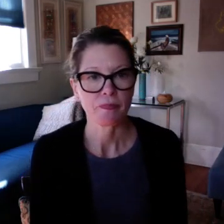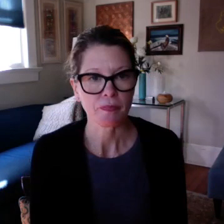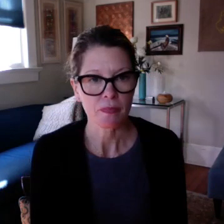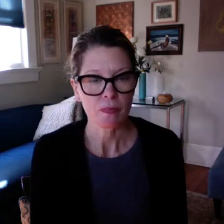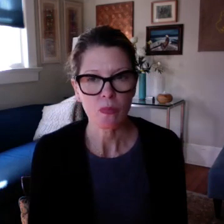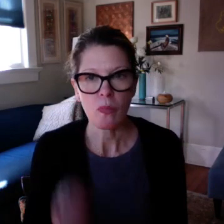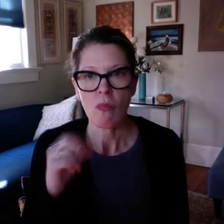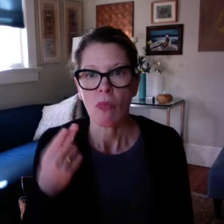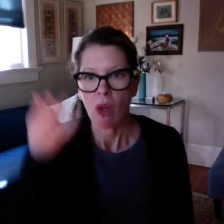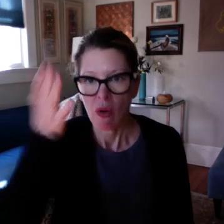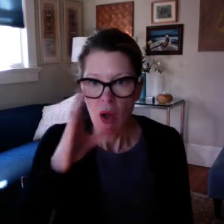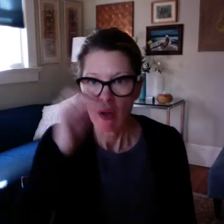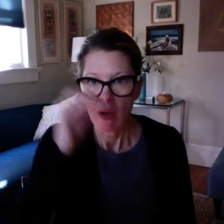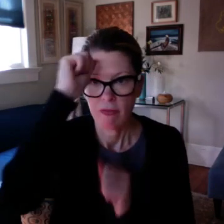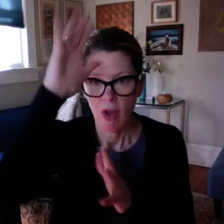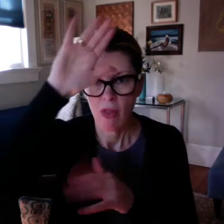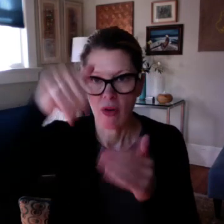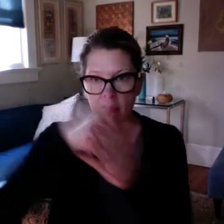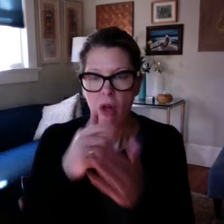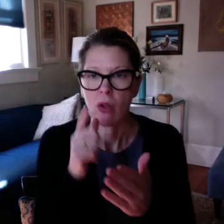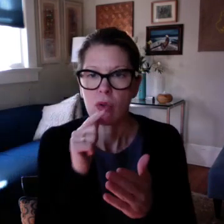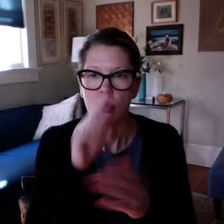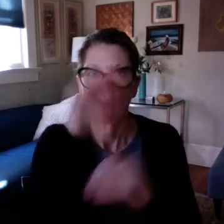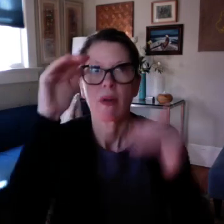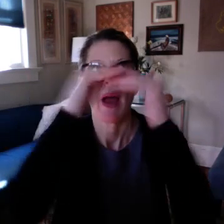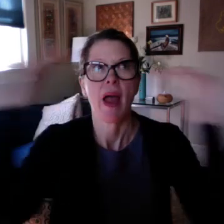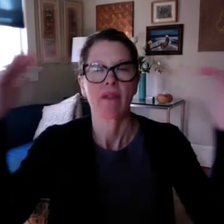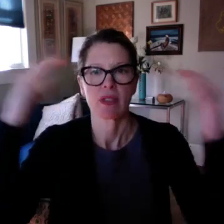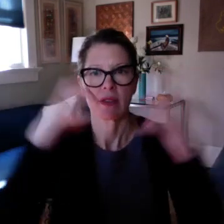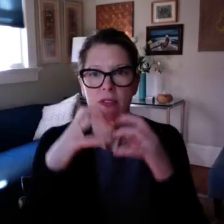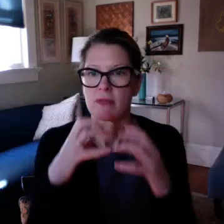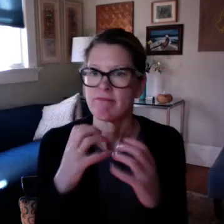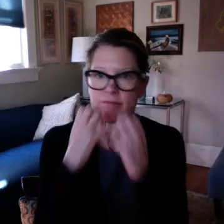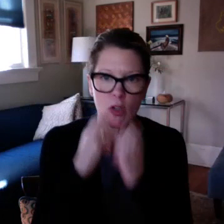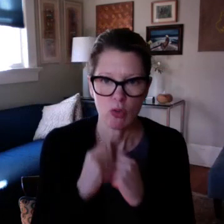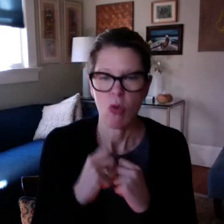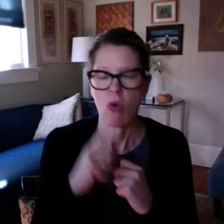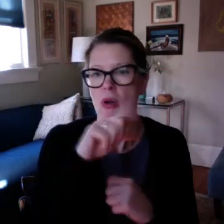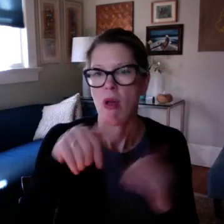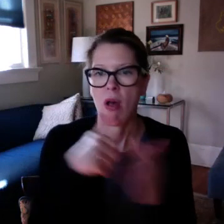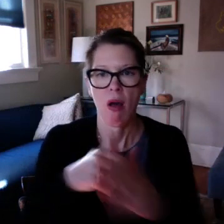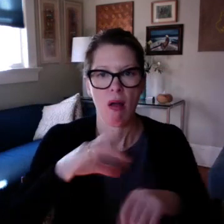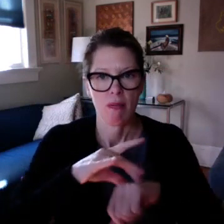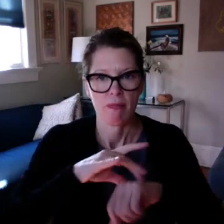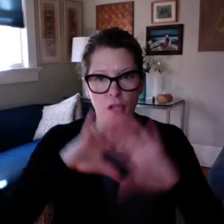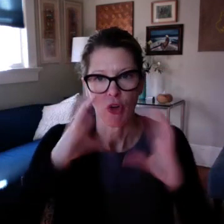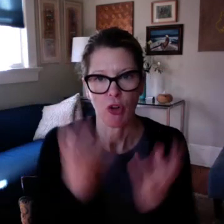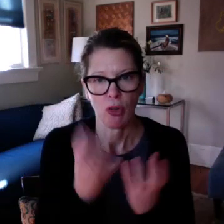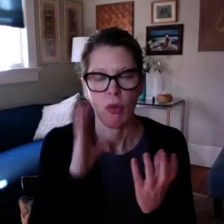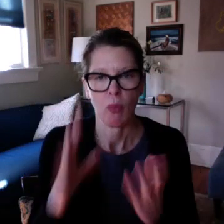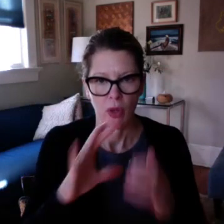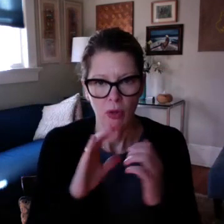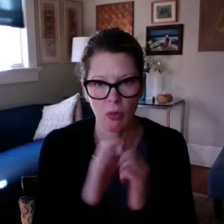O God and Father of all, whom the whole heavens adore, let the whole earth also worship you,